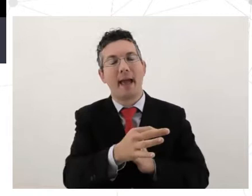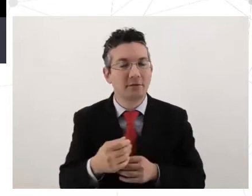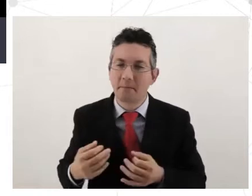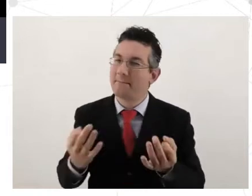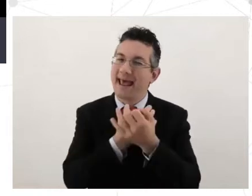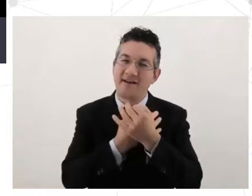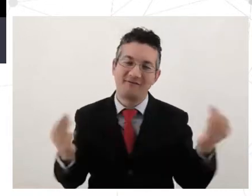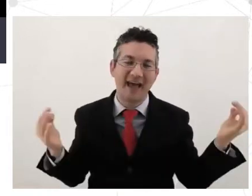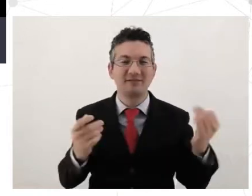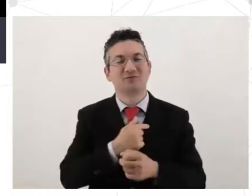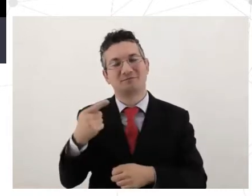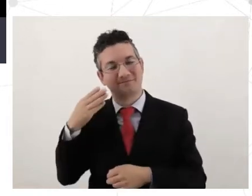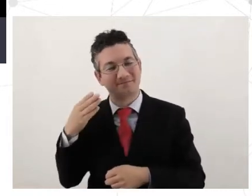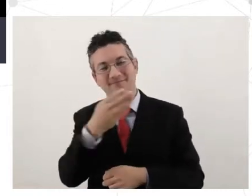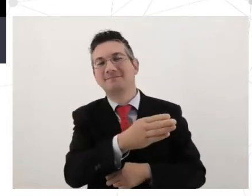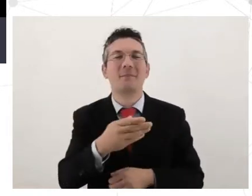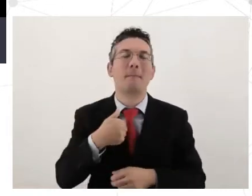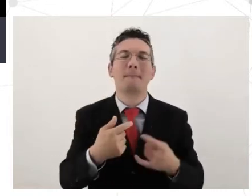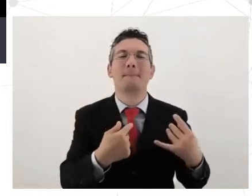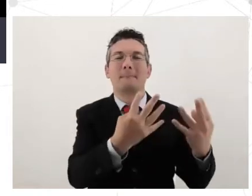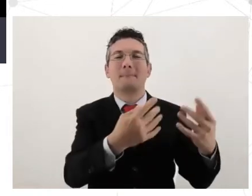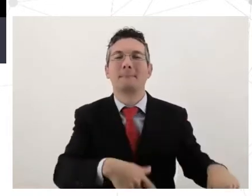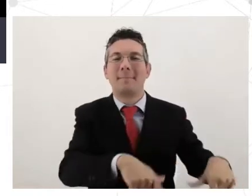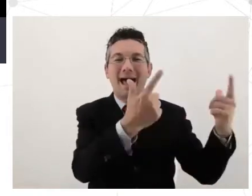Soundscape helps her find her friend.